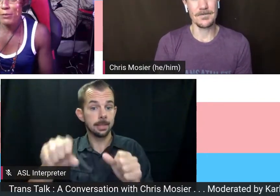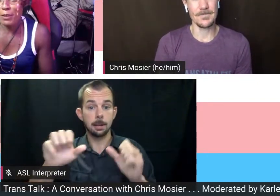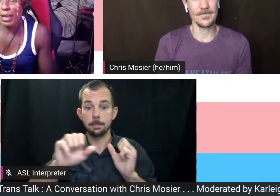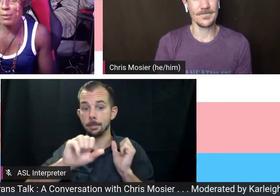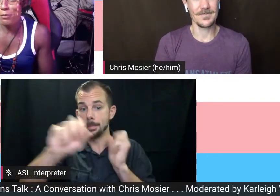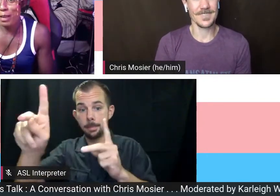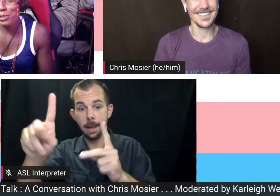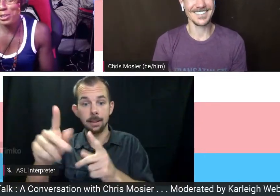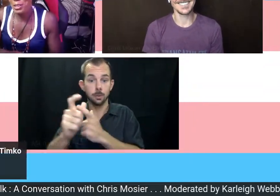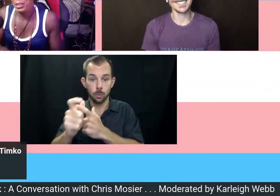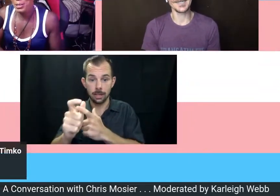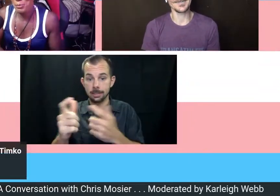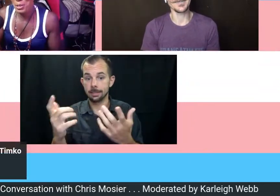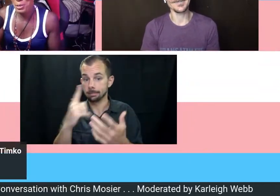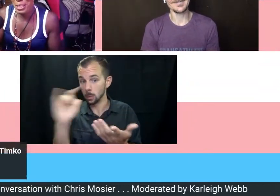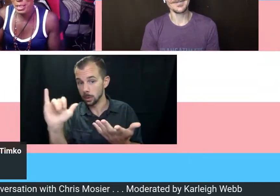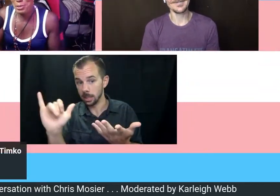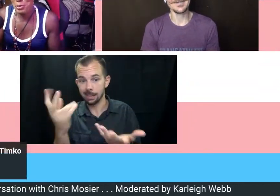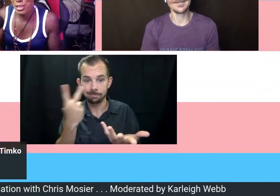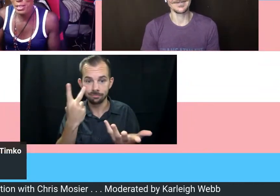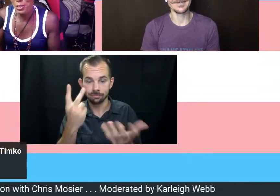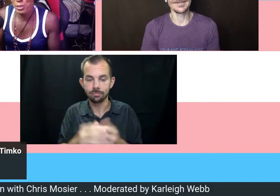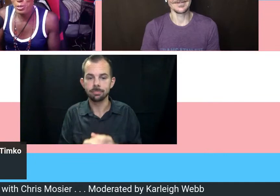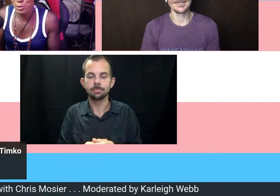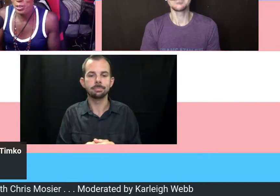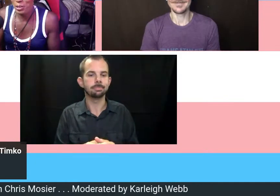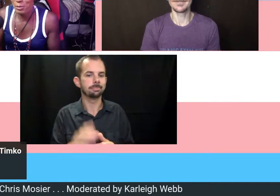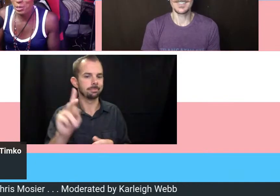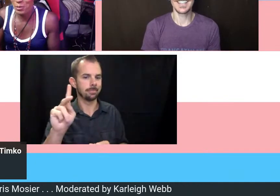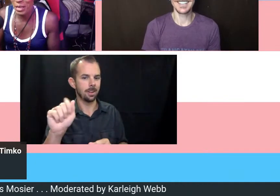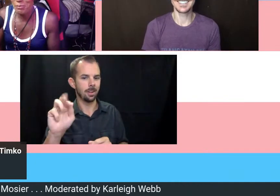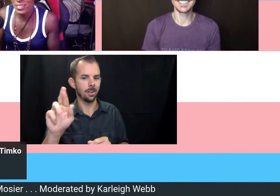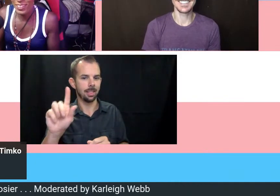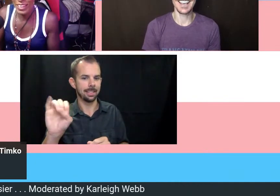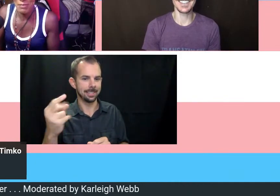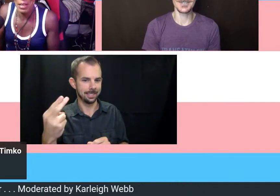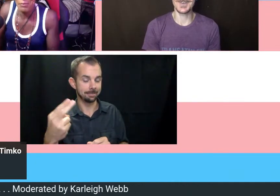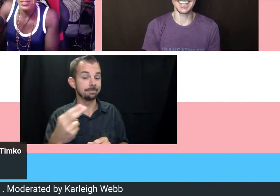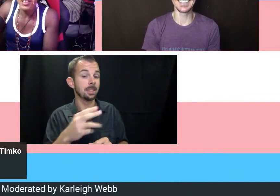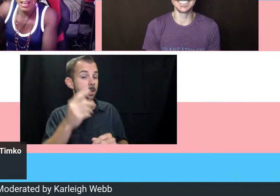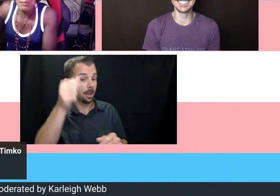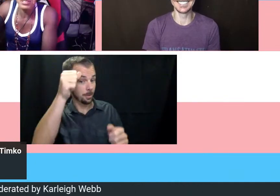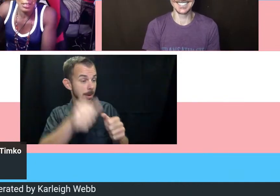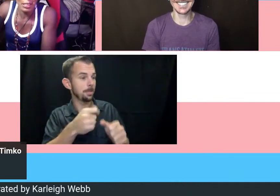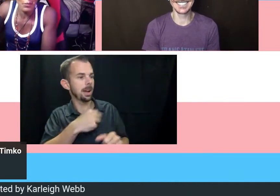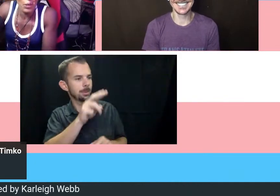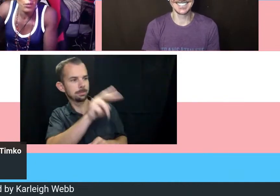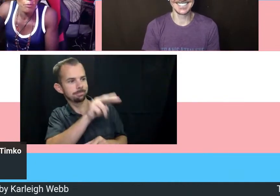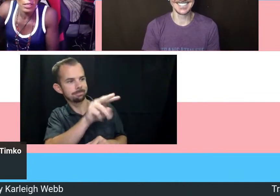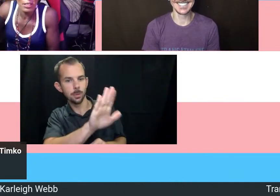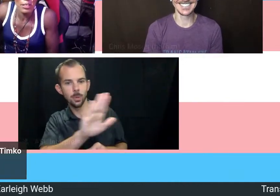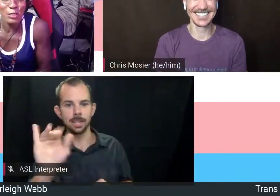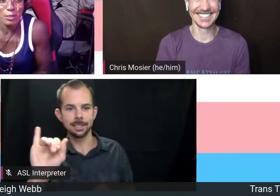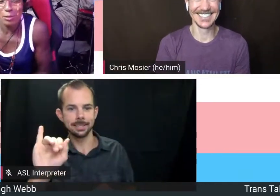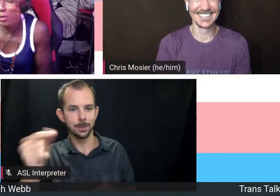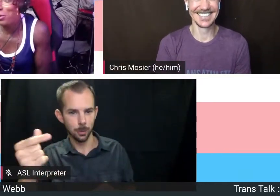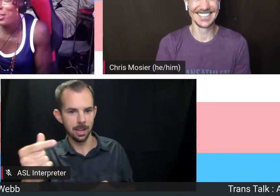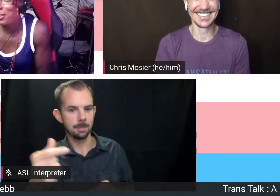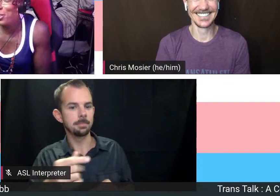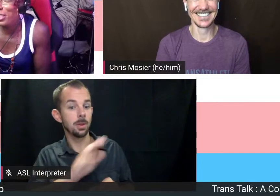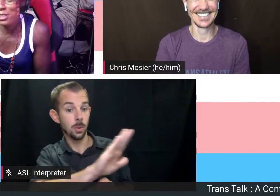by the way, I was stealing some of those leg exercises that you're doing on Instagram. So Yeah, I mean, I've been stealing a few of them